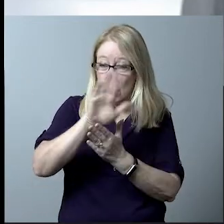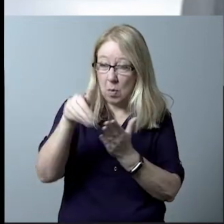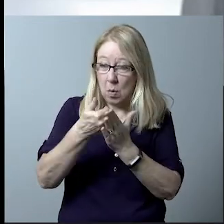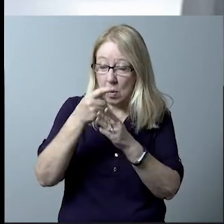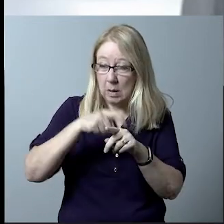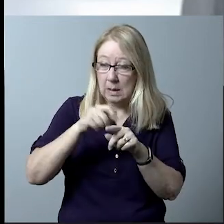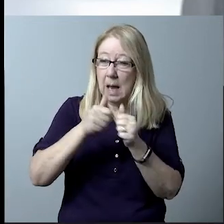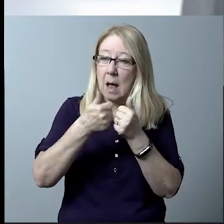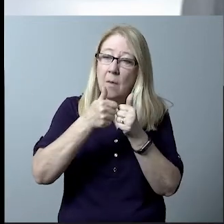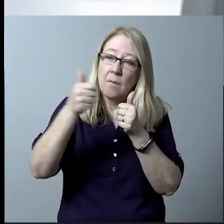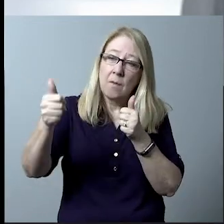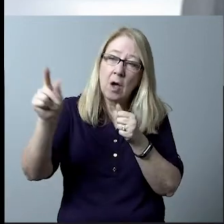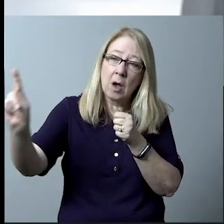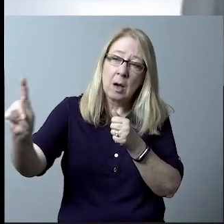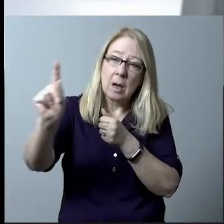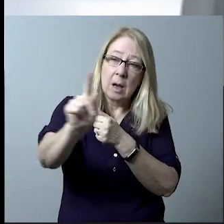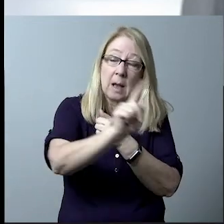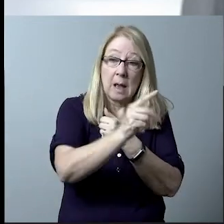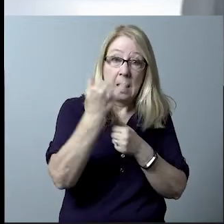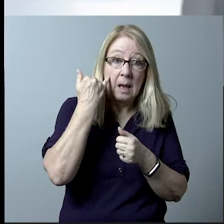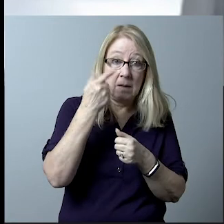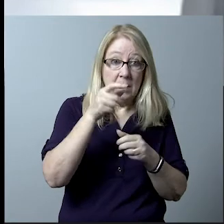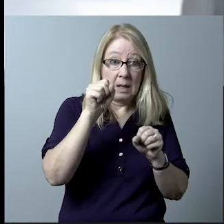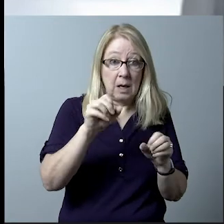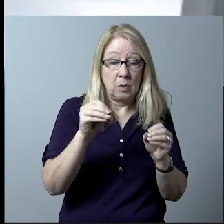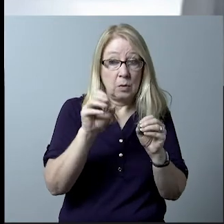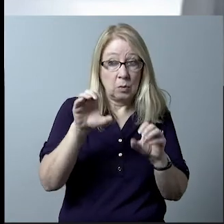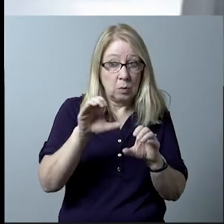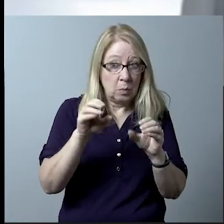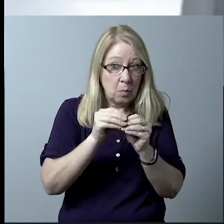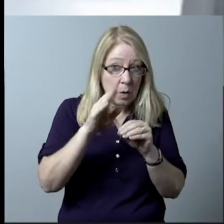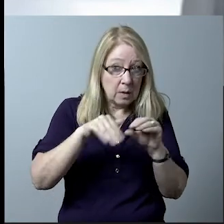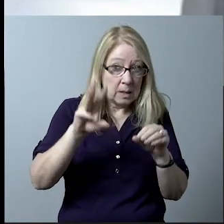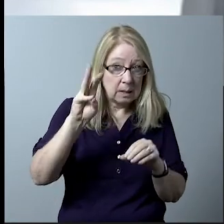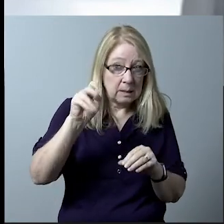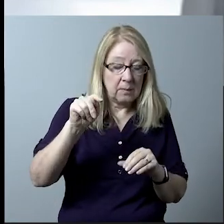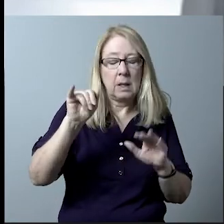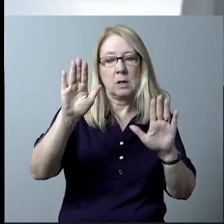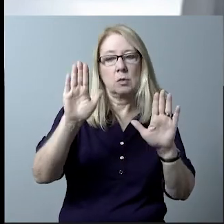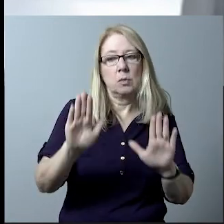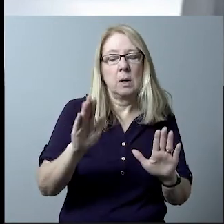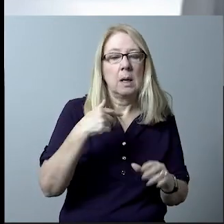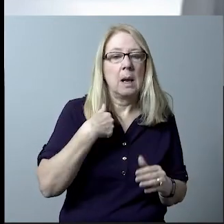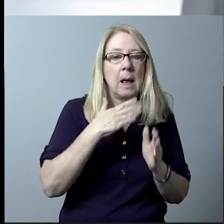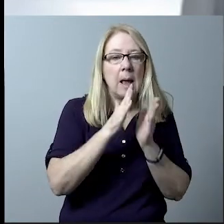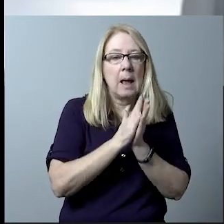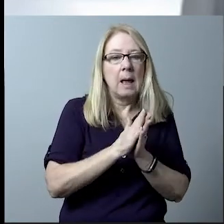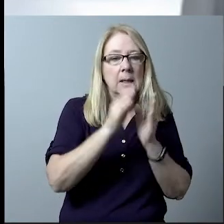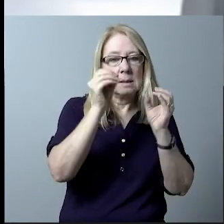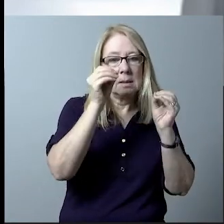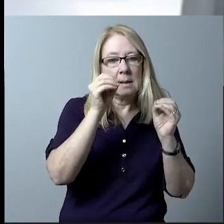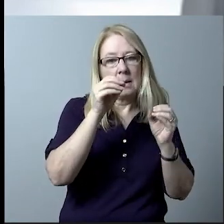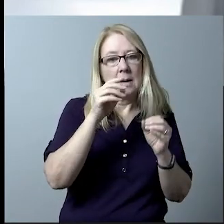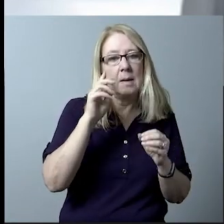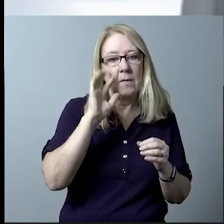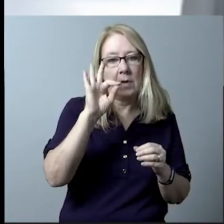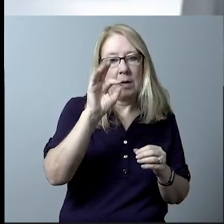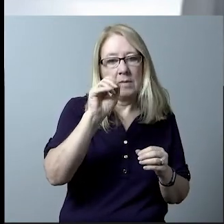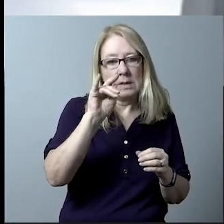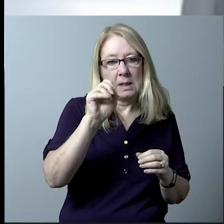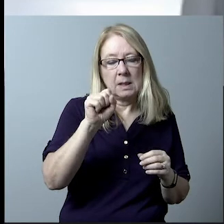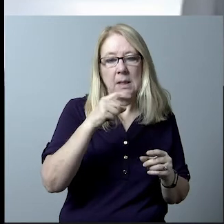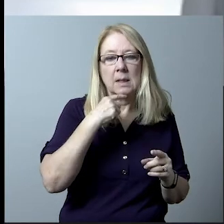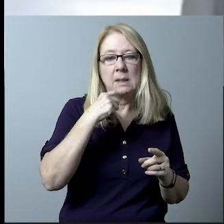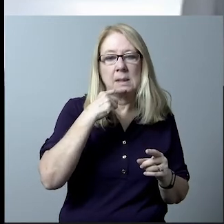entire time? How far apart was everybody? If you can do even more than 6 feet, great. I ask